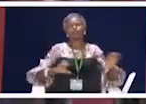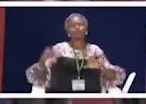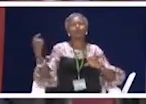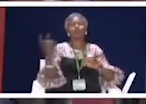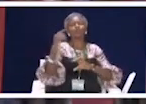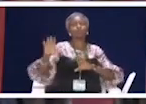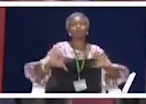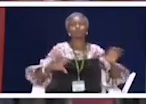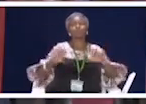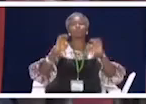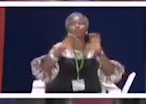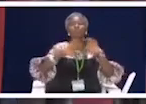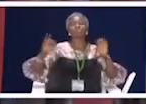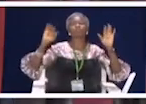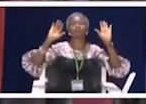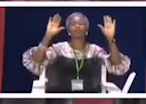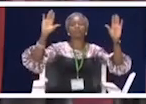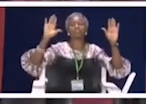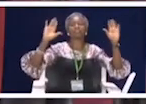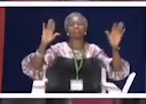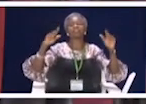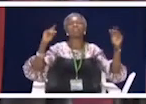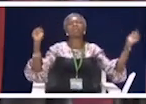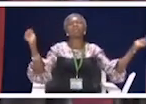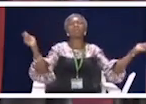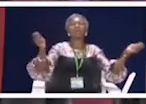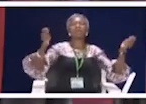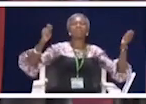Do in wonders.